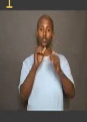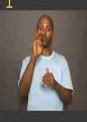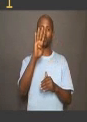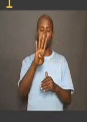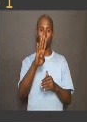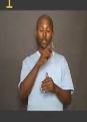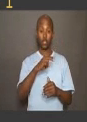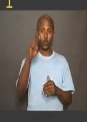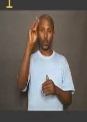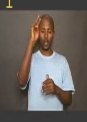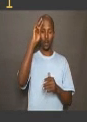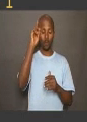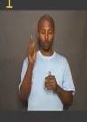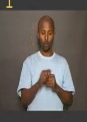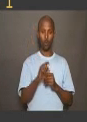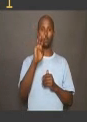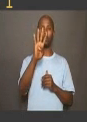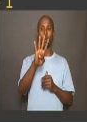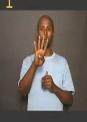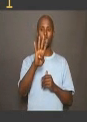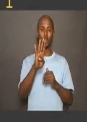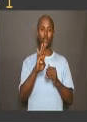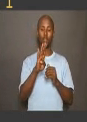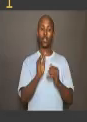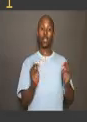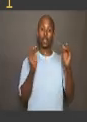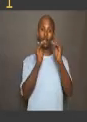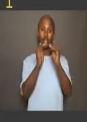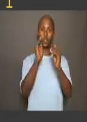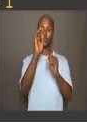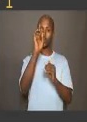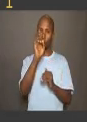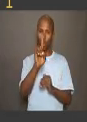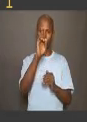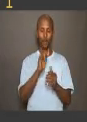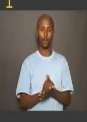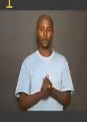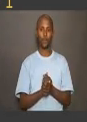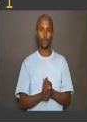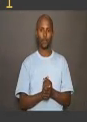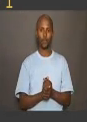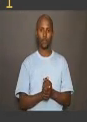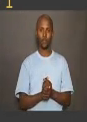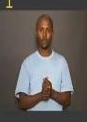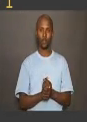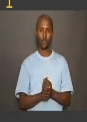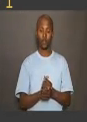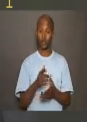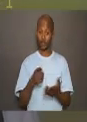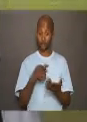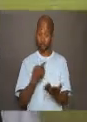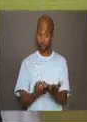plus y minus 4 squared over 4 equals